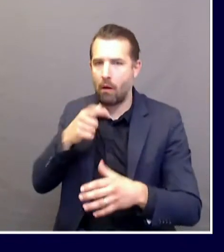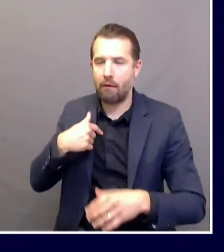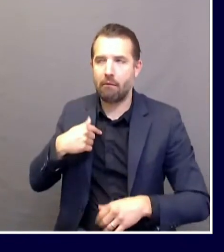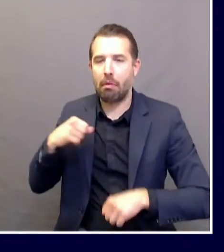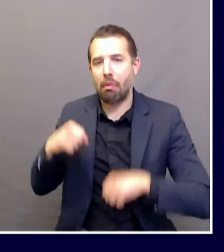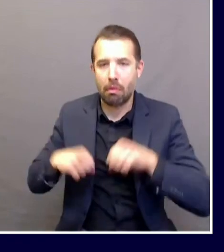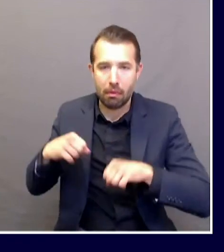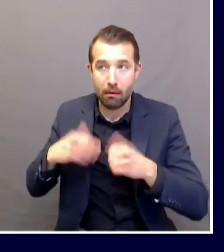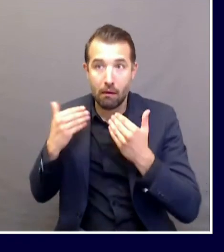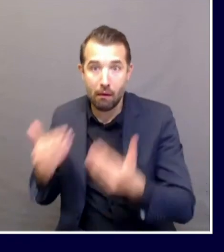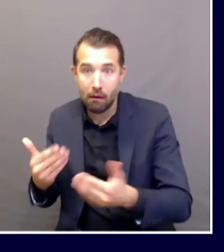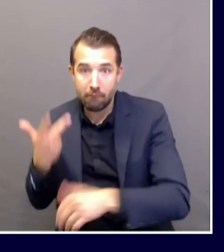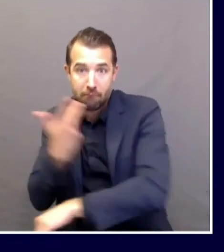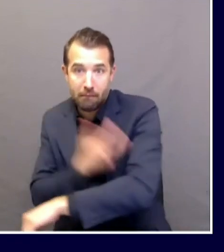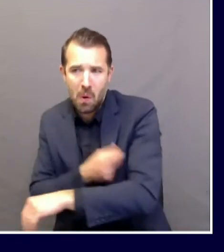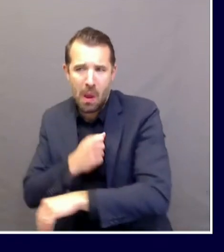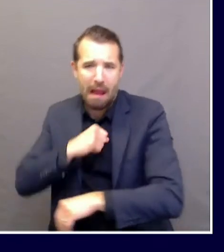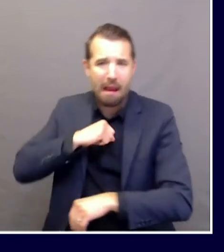right now.